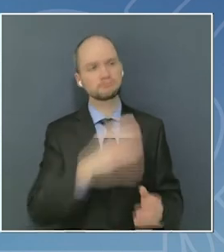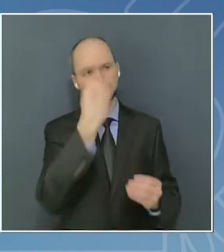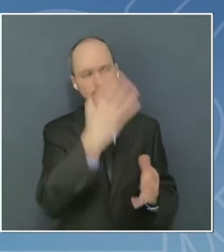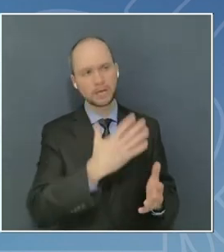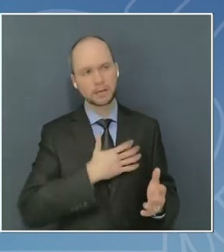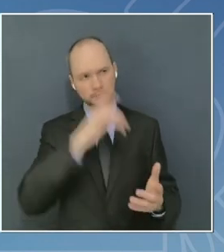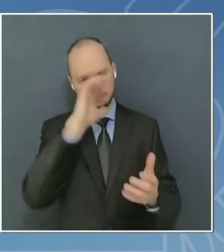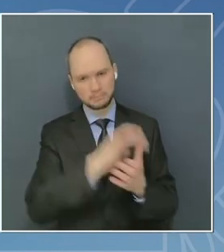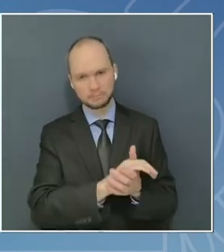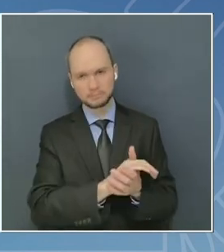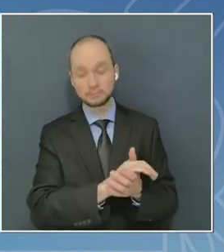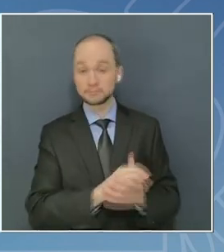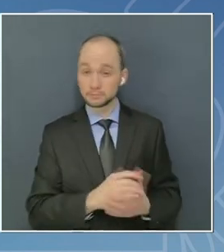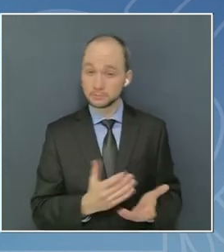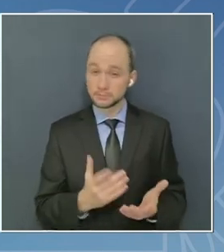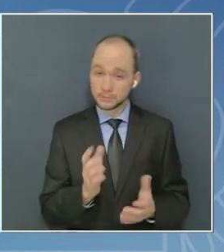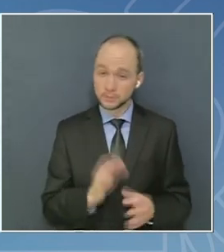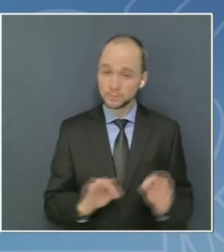lot of